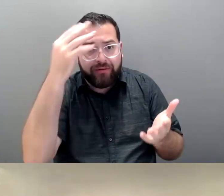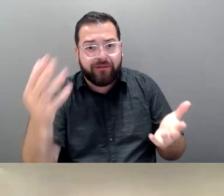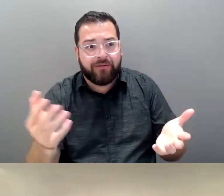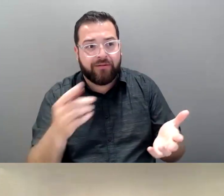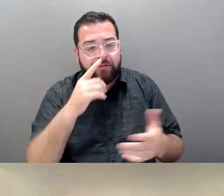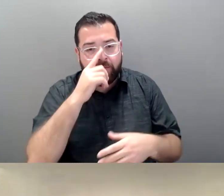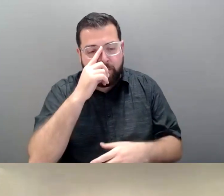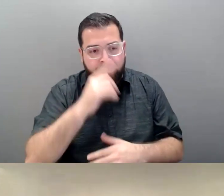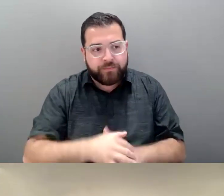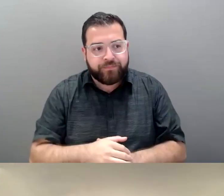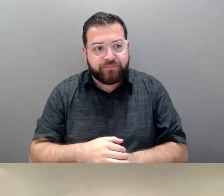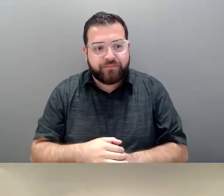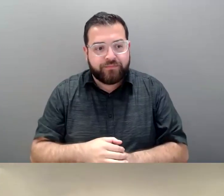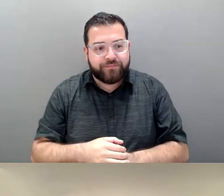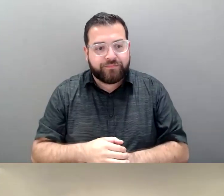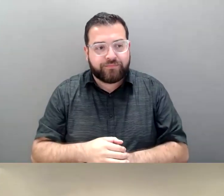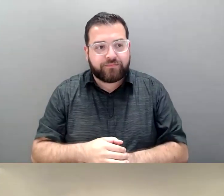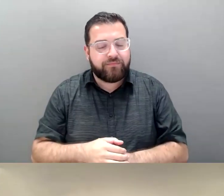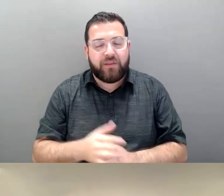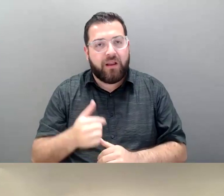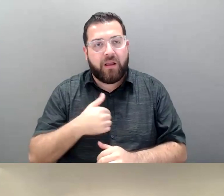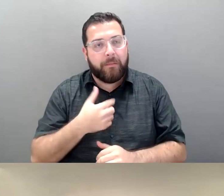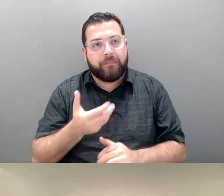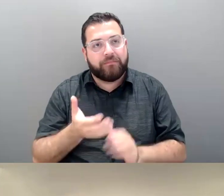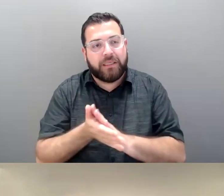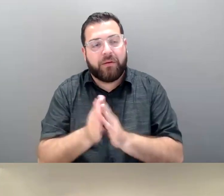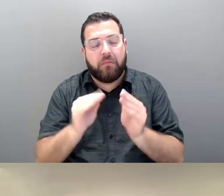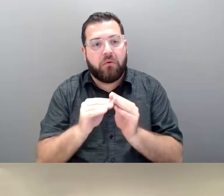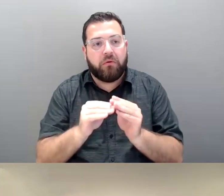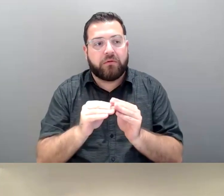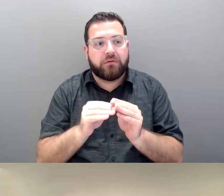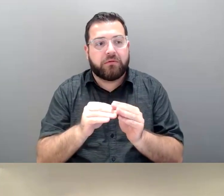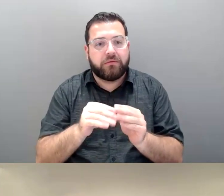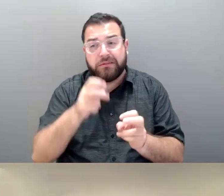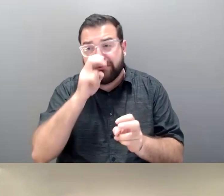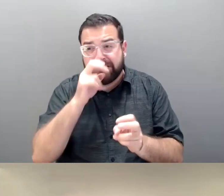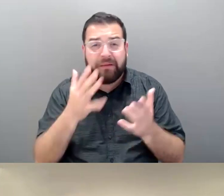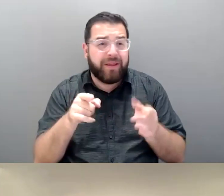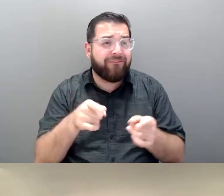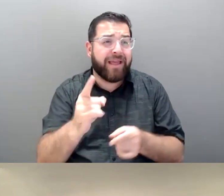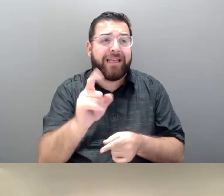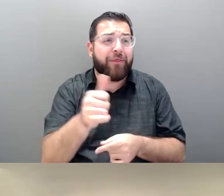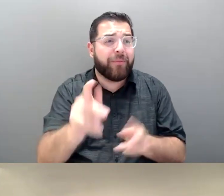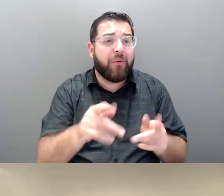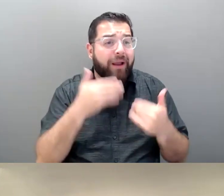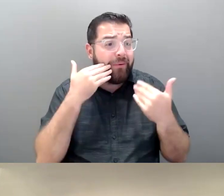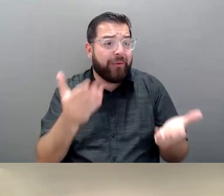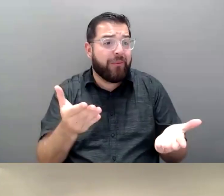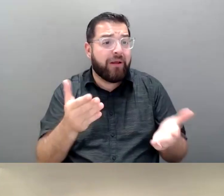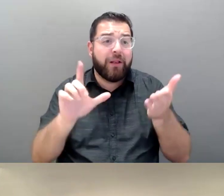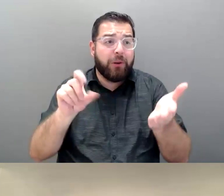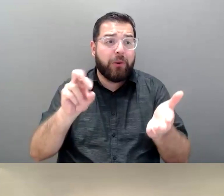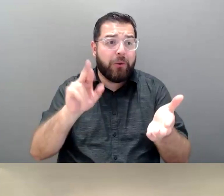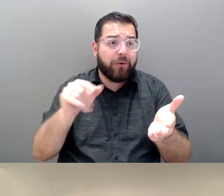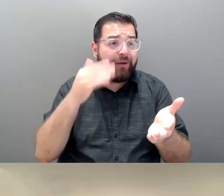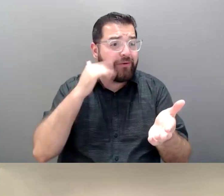and I guess I'm getting increasingly more intense and maybe offensive to others. I don't know. Lori knows I try